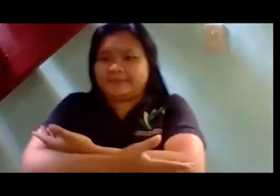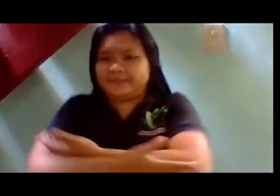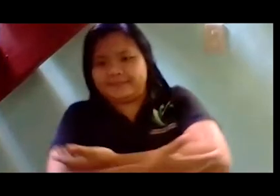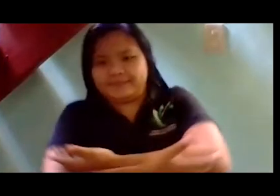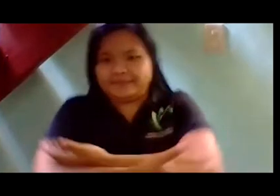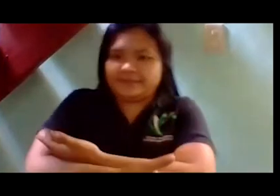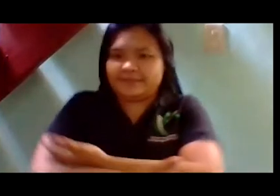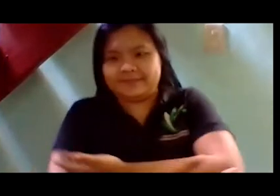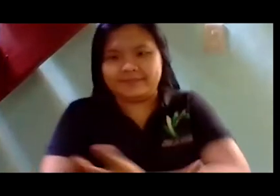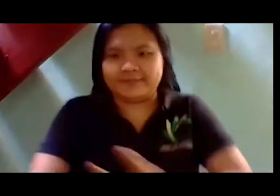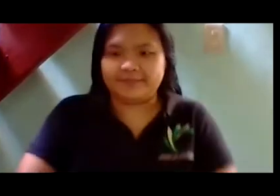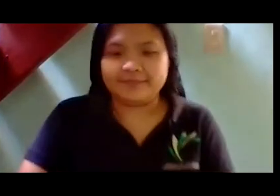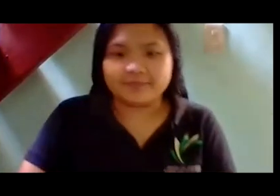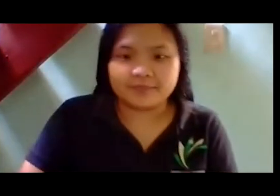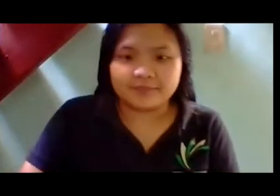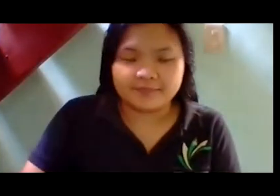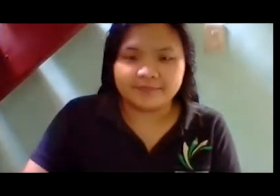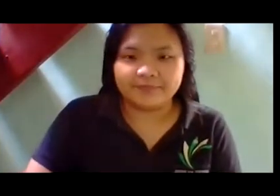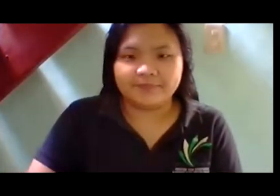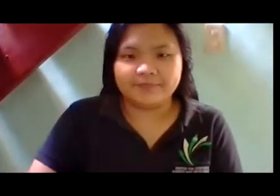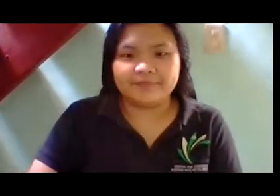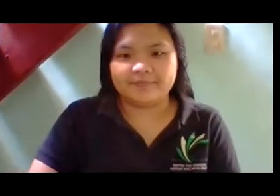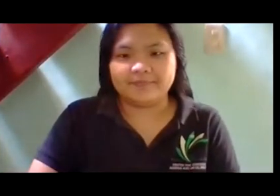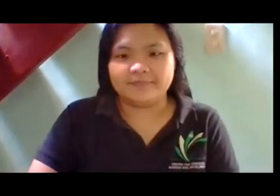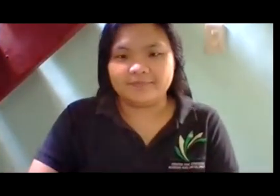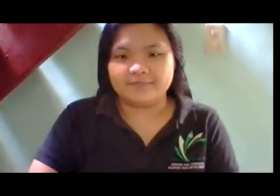She gave birth to a baby. Yes.